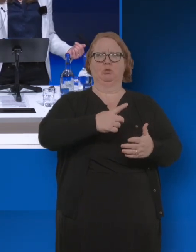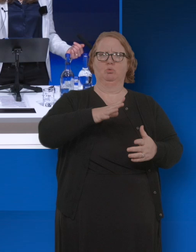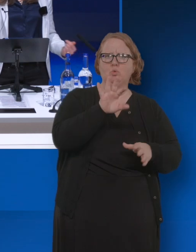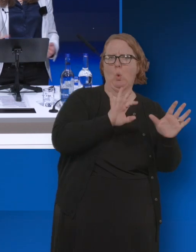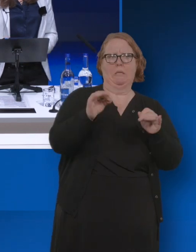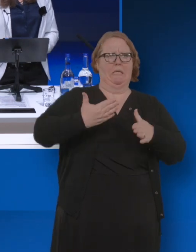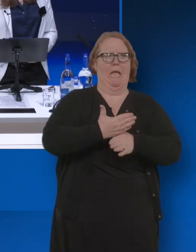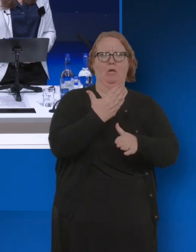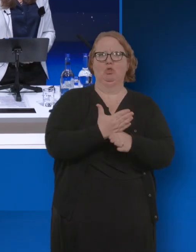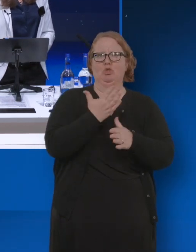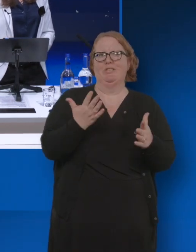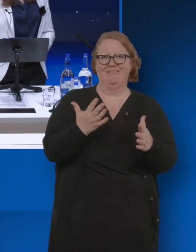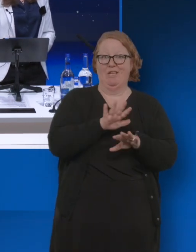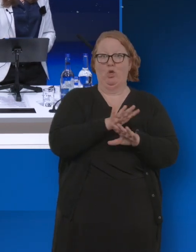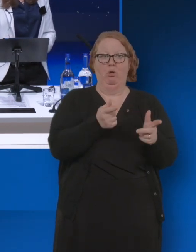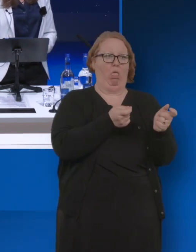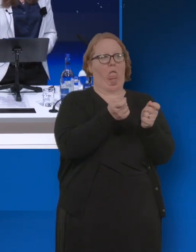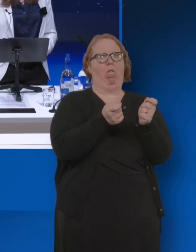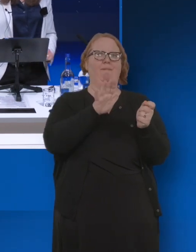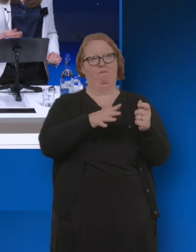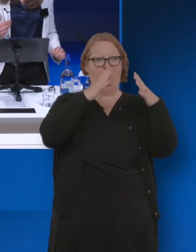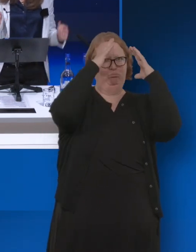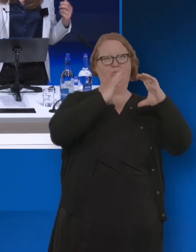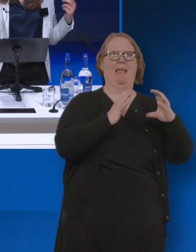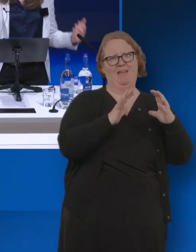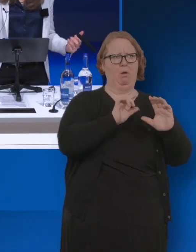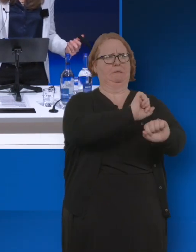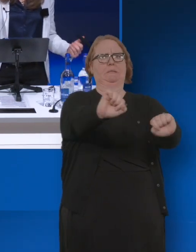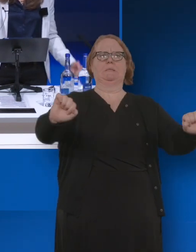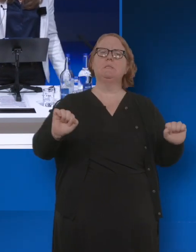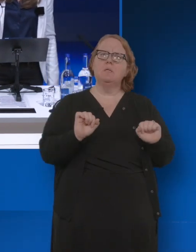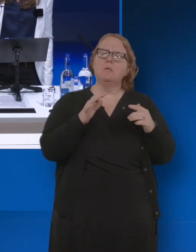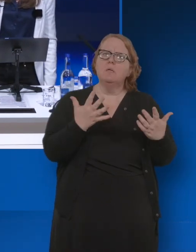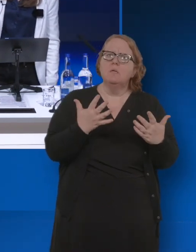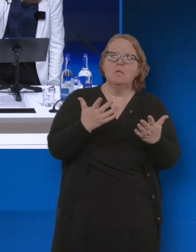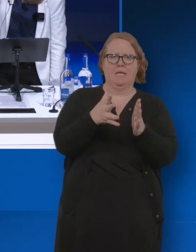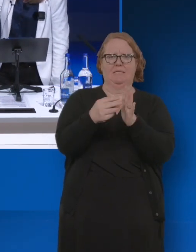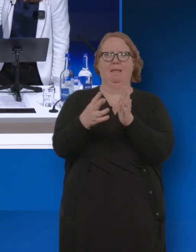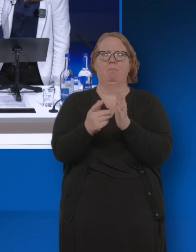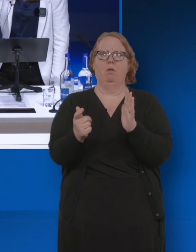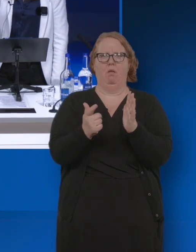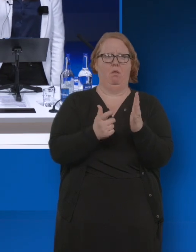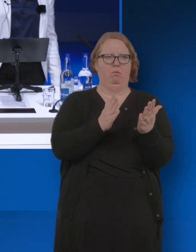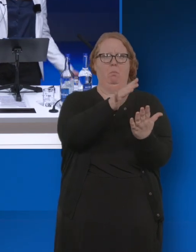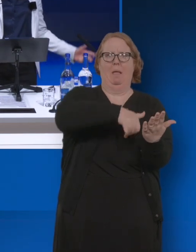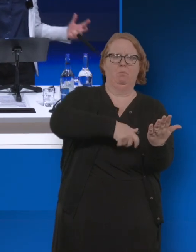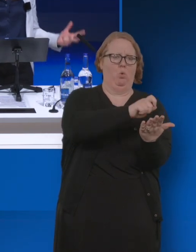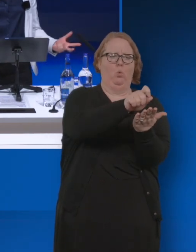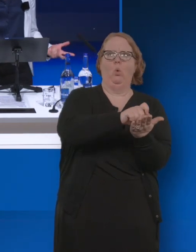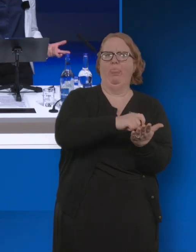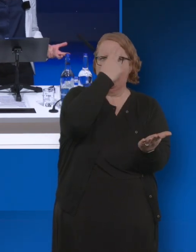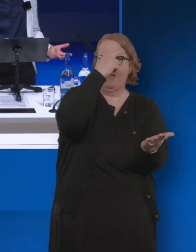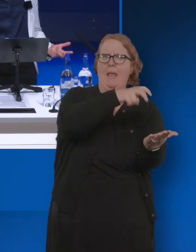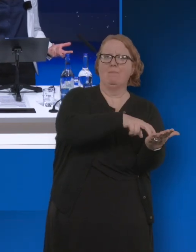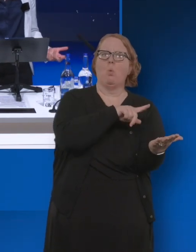and actions, rather than simply being at the mercy of their brains. We name authors on papers because they